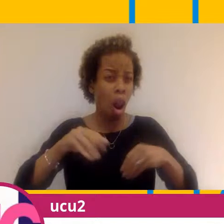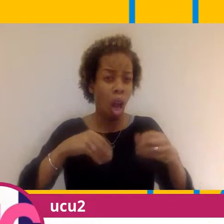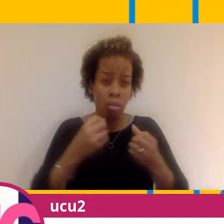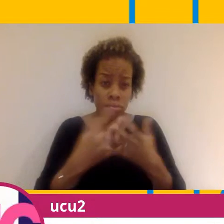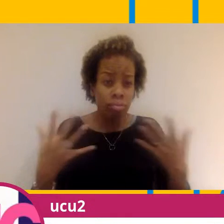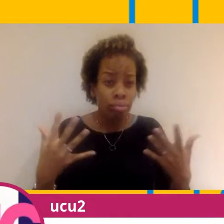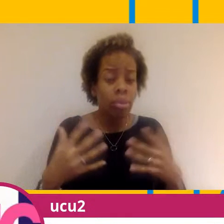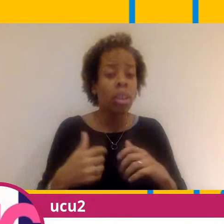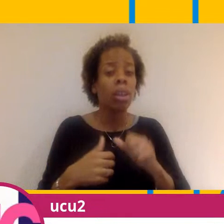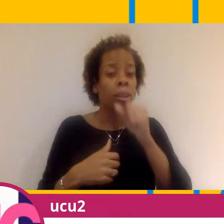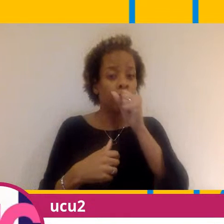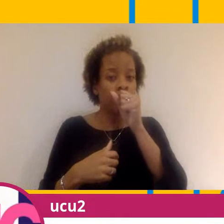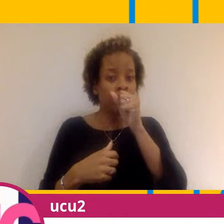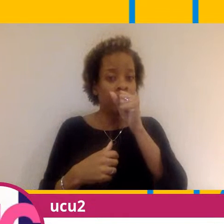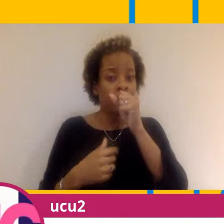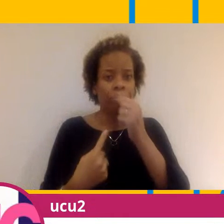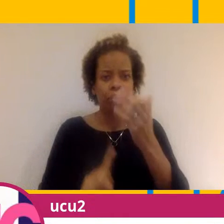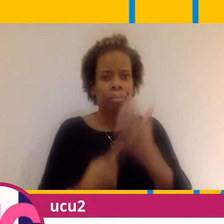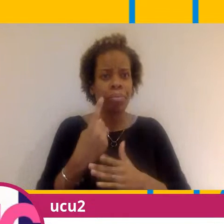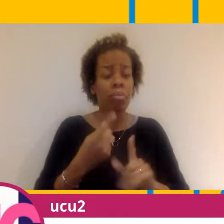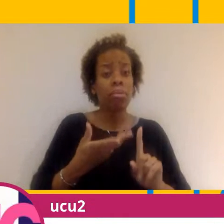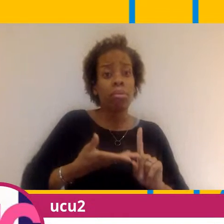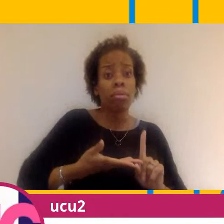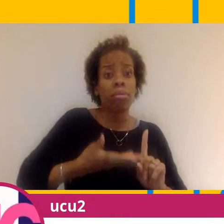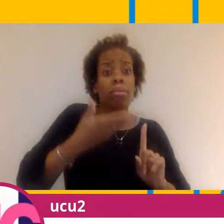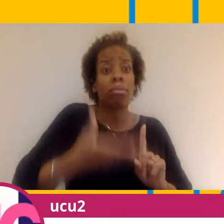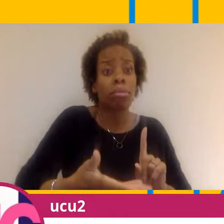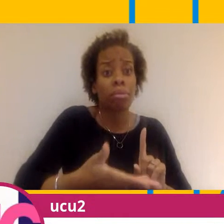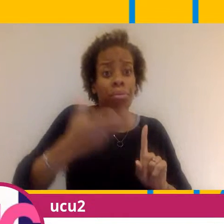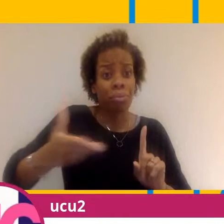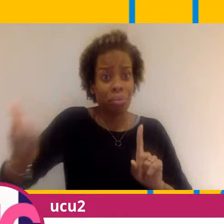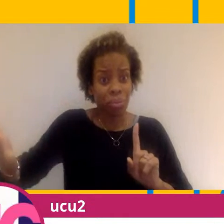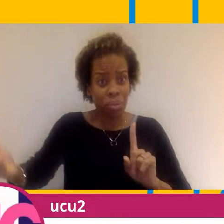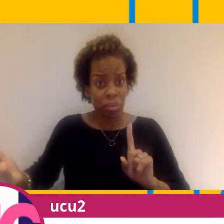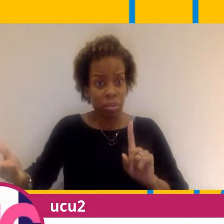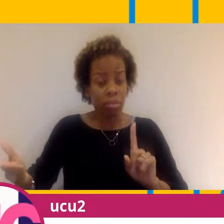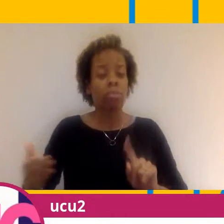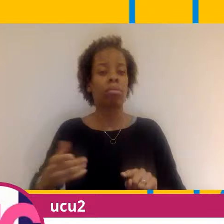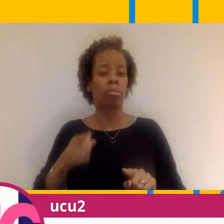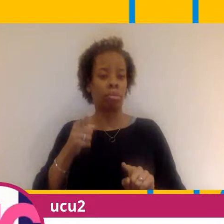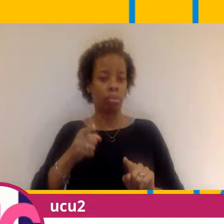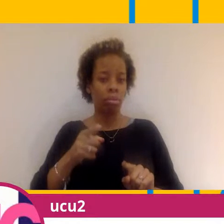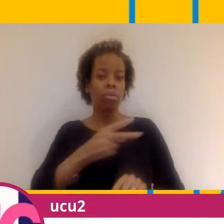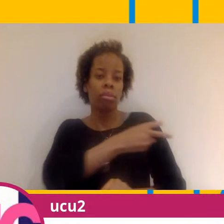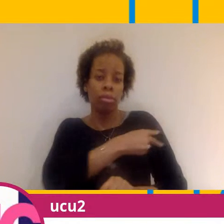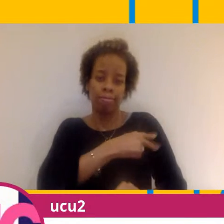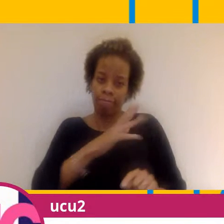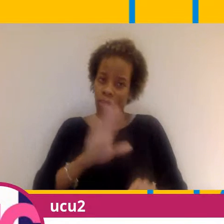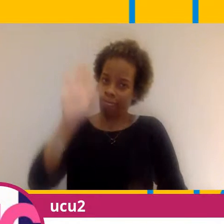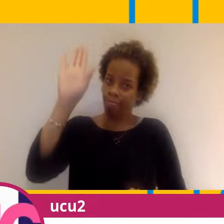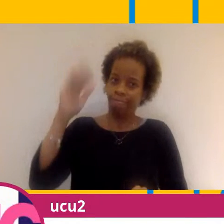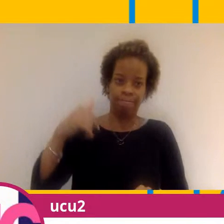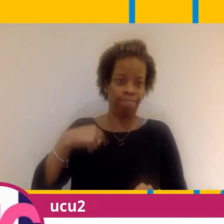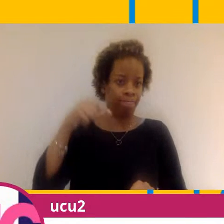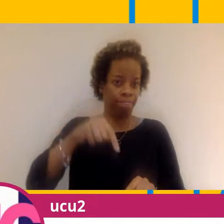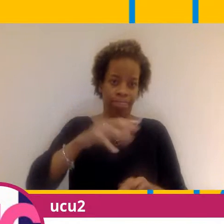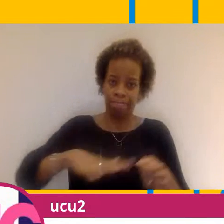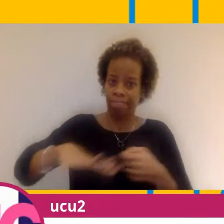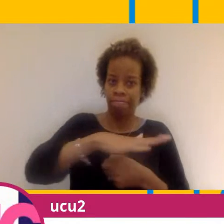if there's been cases of transmission, then you need to be saying, I don't feel like these measures are safe and these need to be